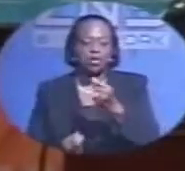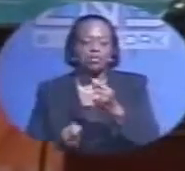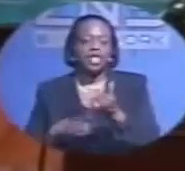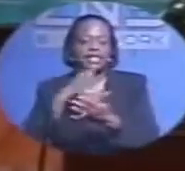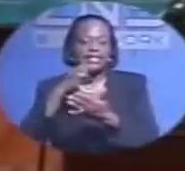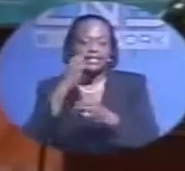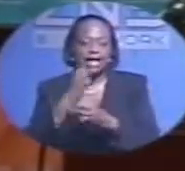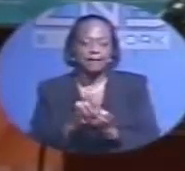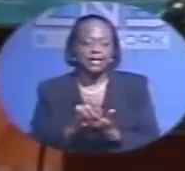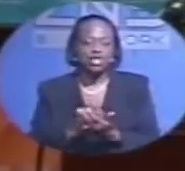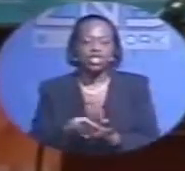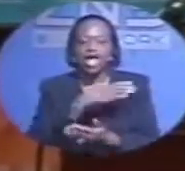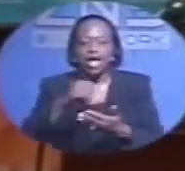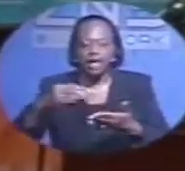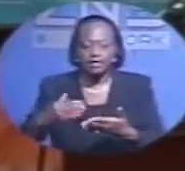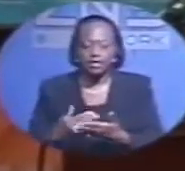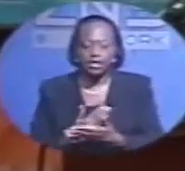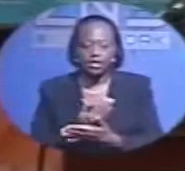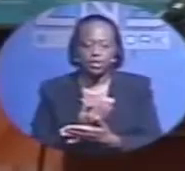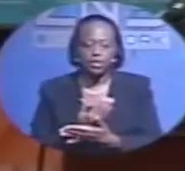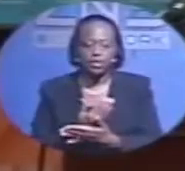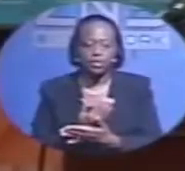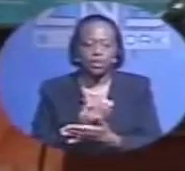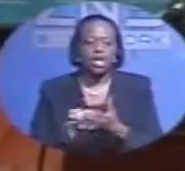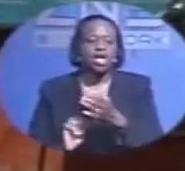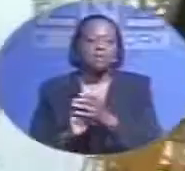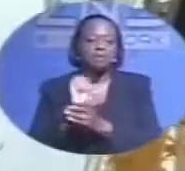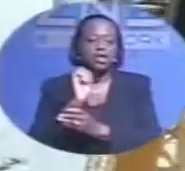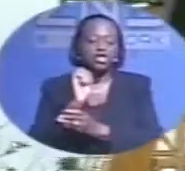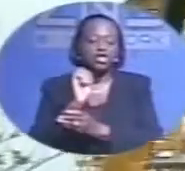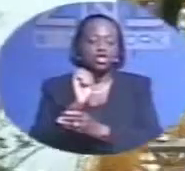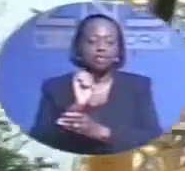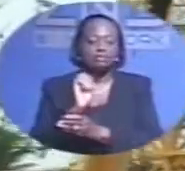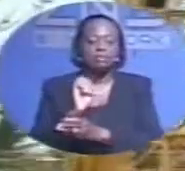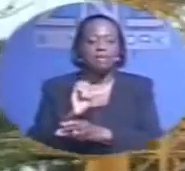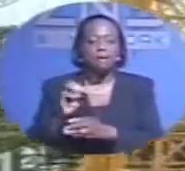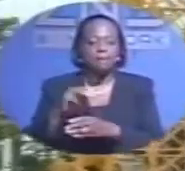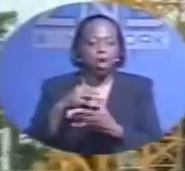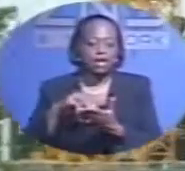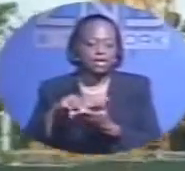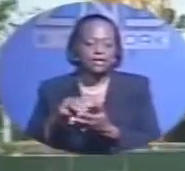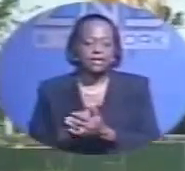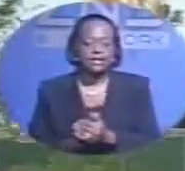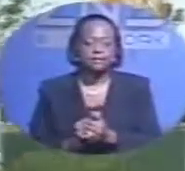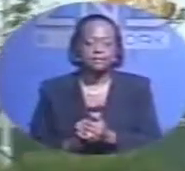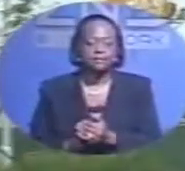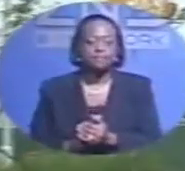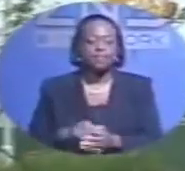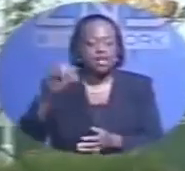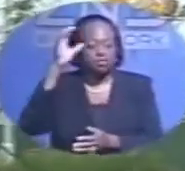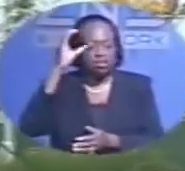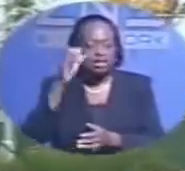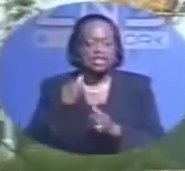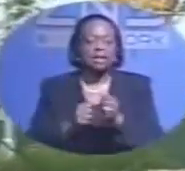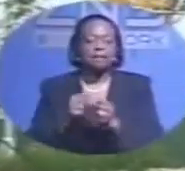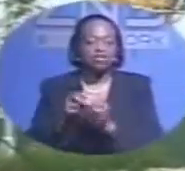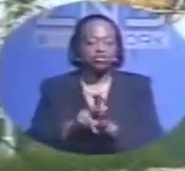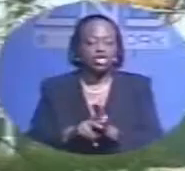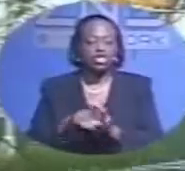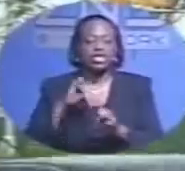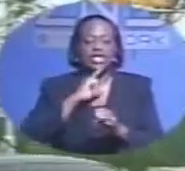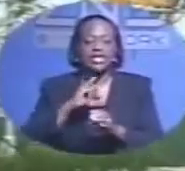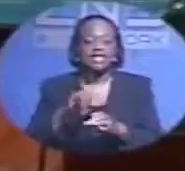established and new emerging markets. The Christie administration is keeping its promise to generate more investment